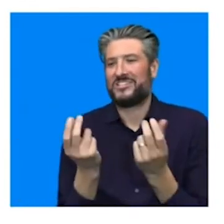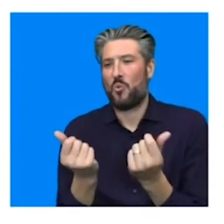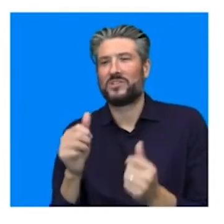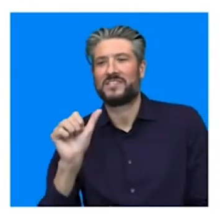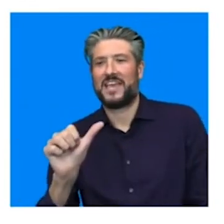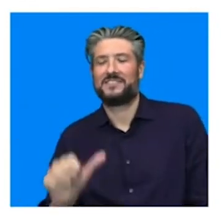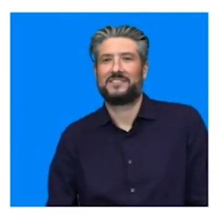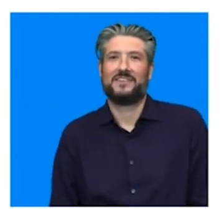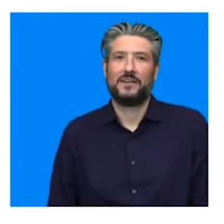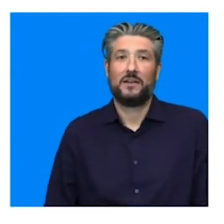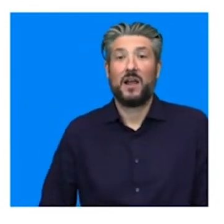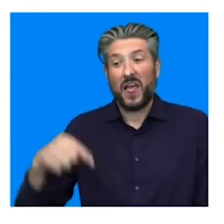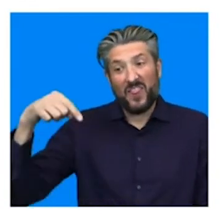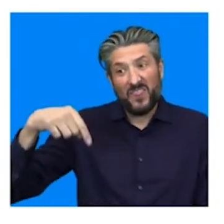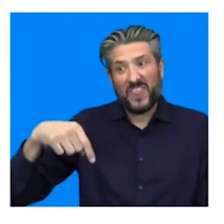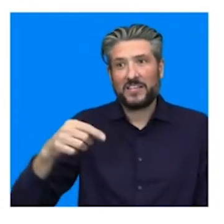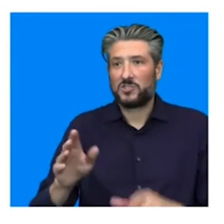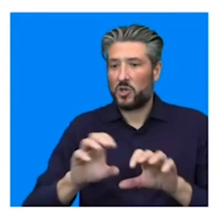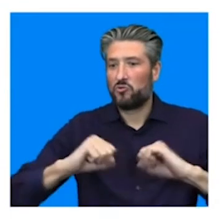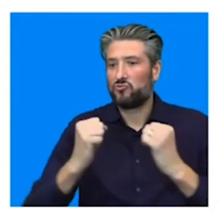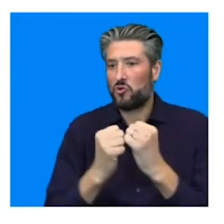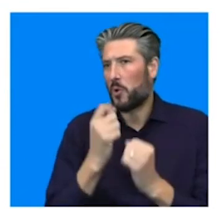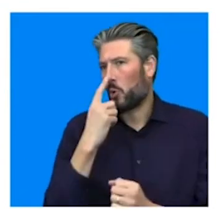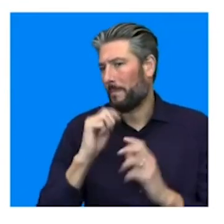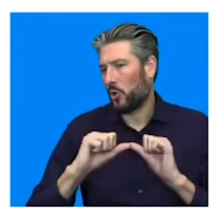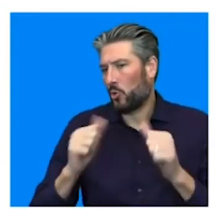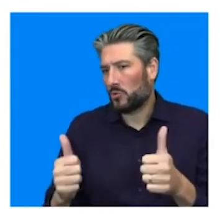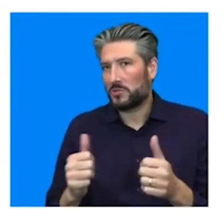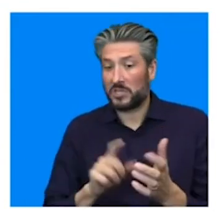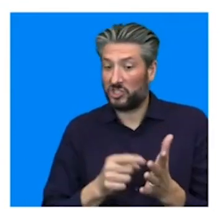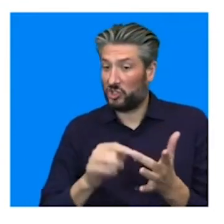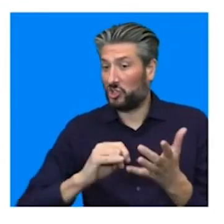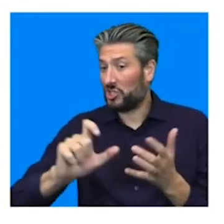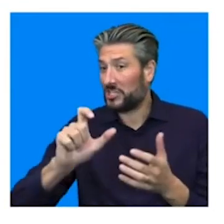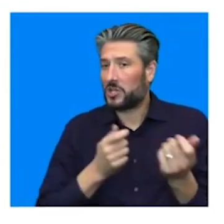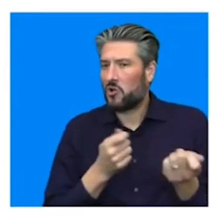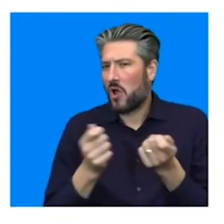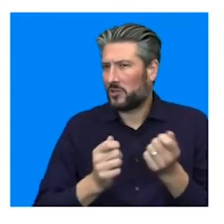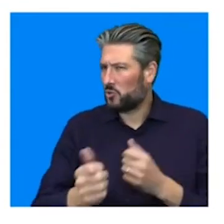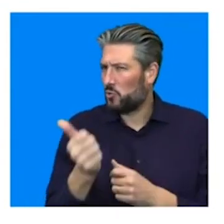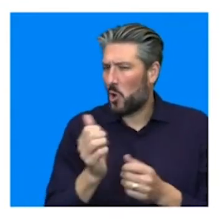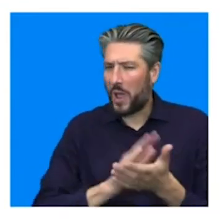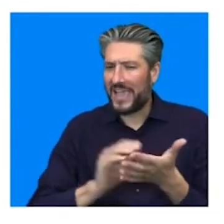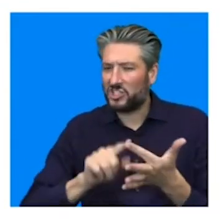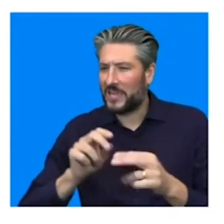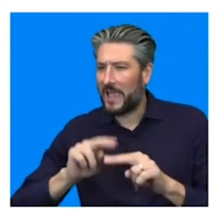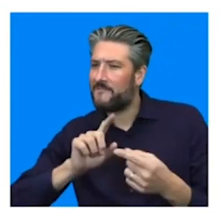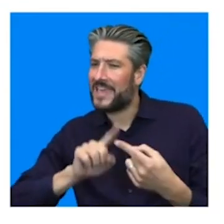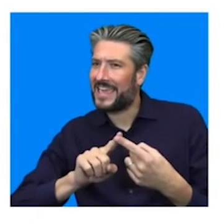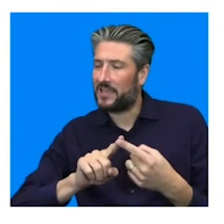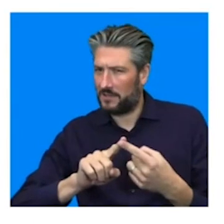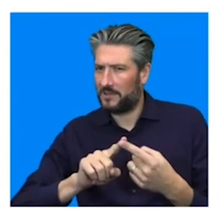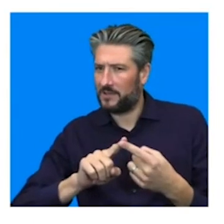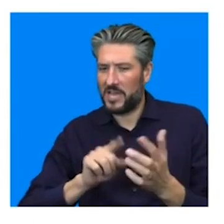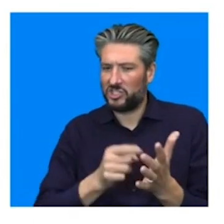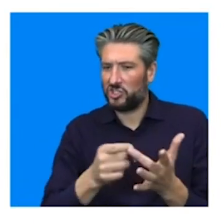group actually that's run by JISC in higher and further education that is on